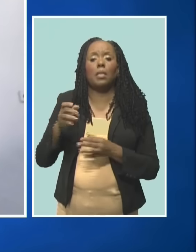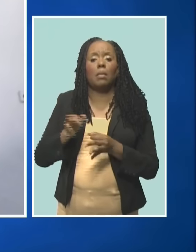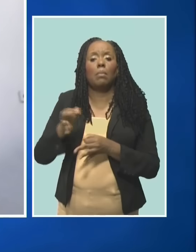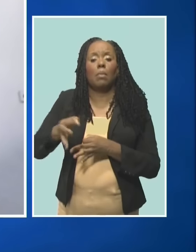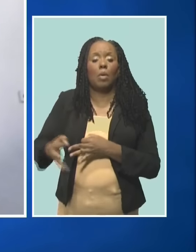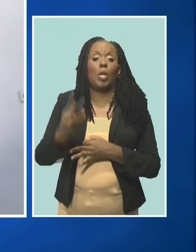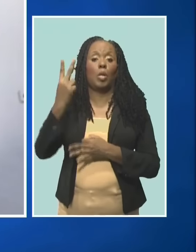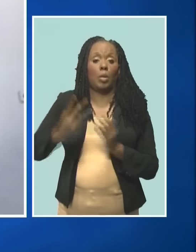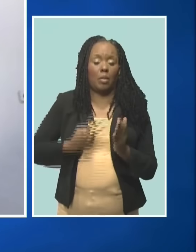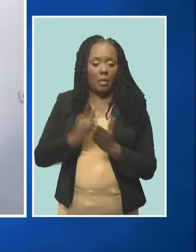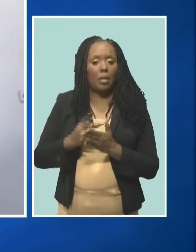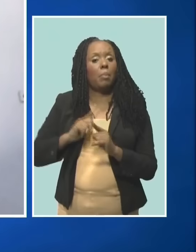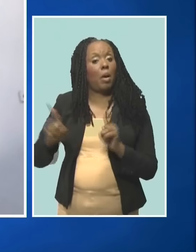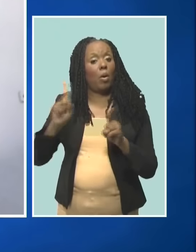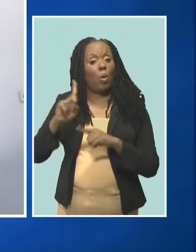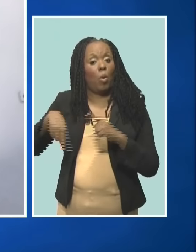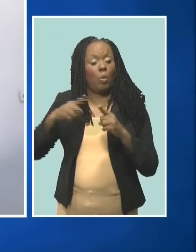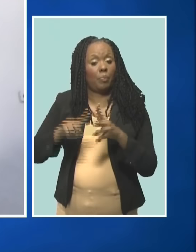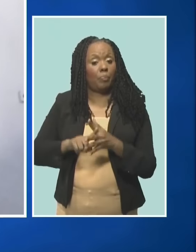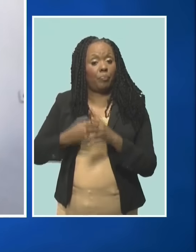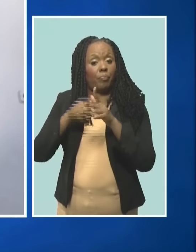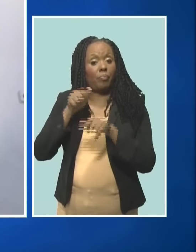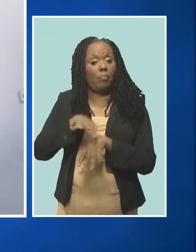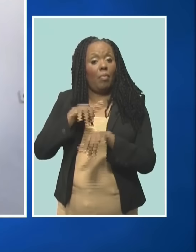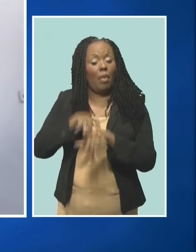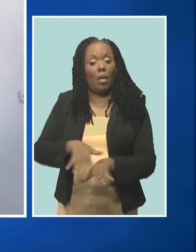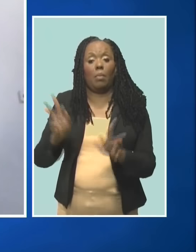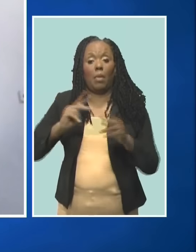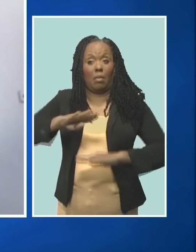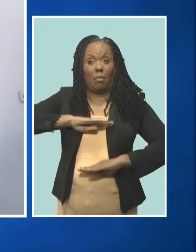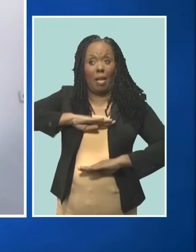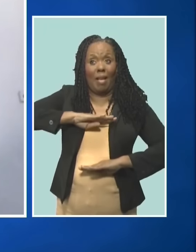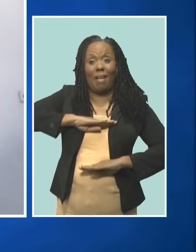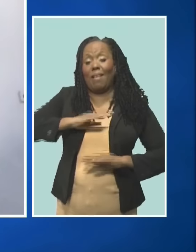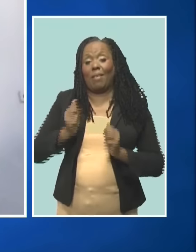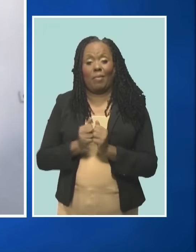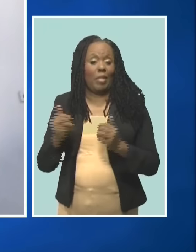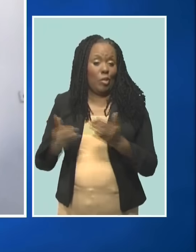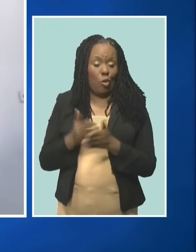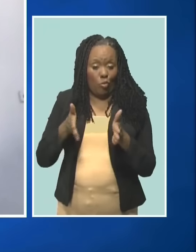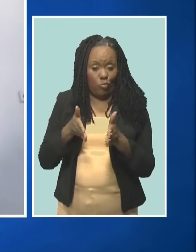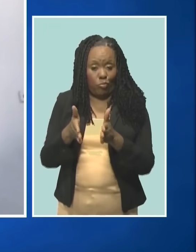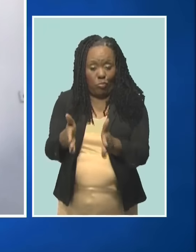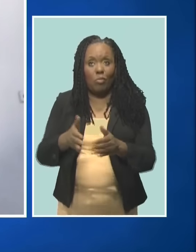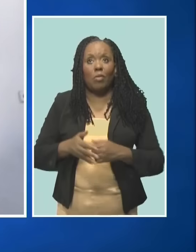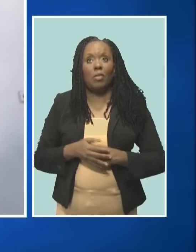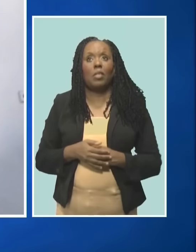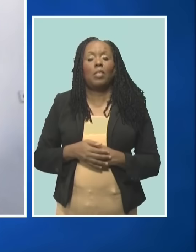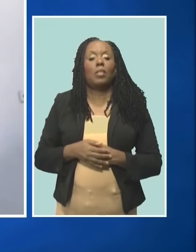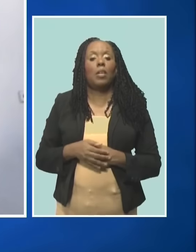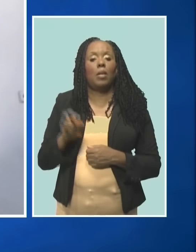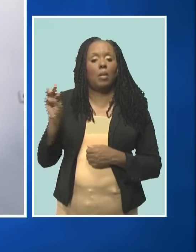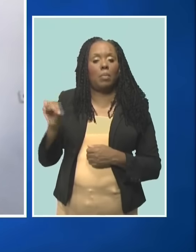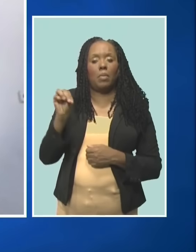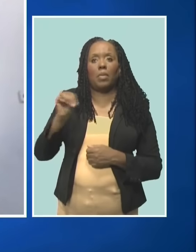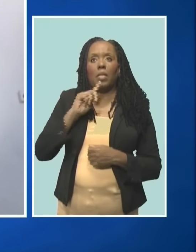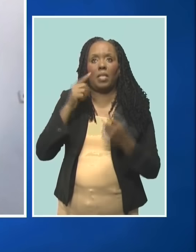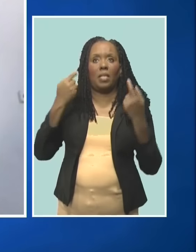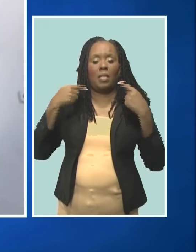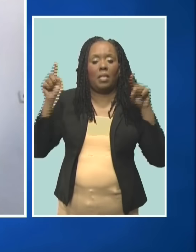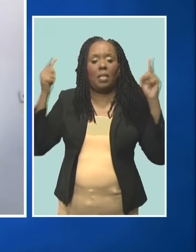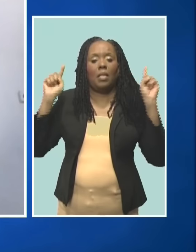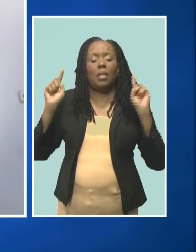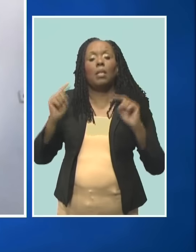time on the road, satisfaction with the new route as well. So that day also as well as a success. I hope that people